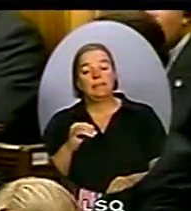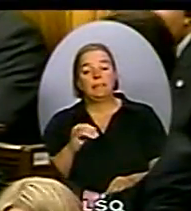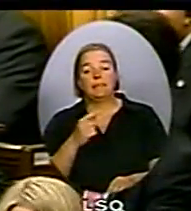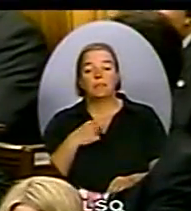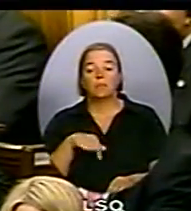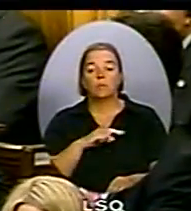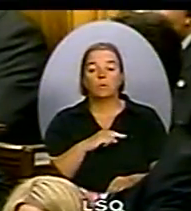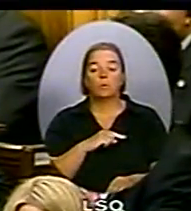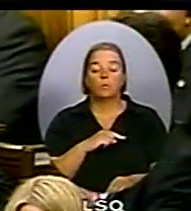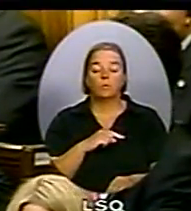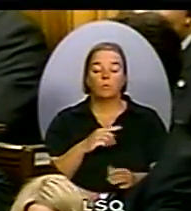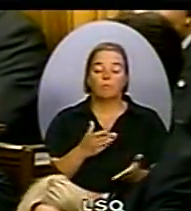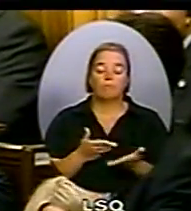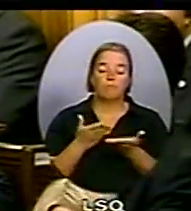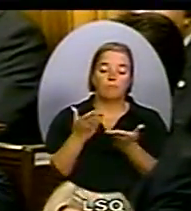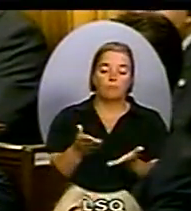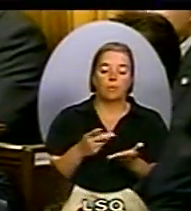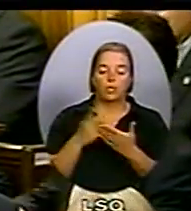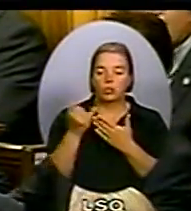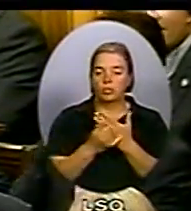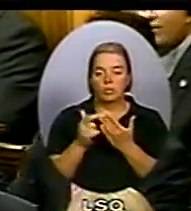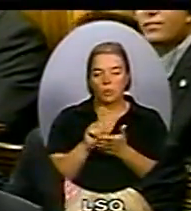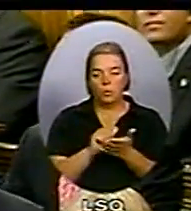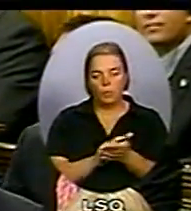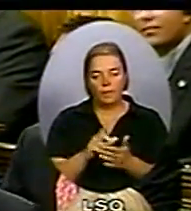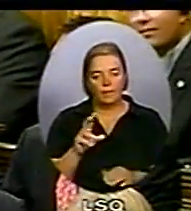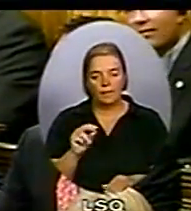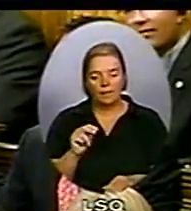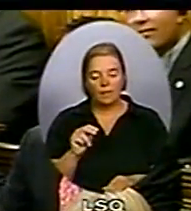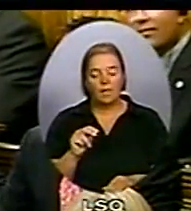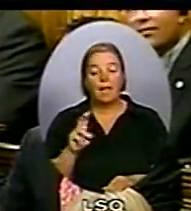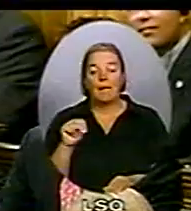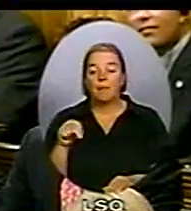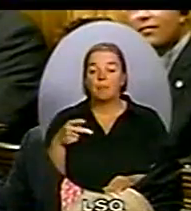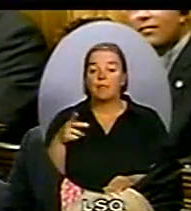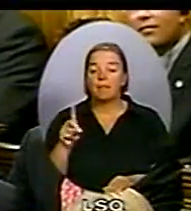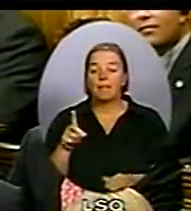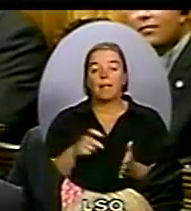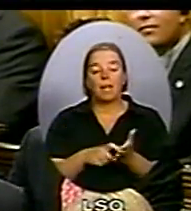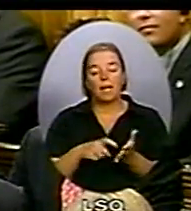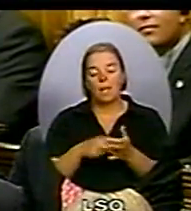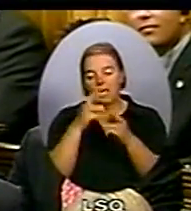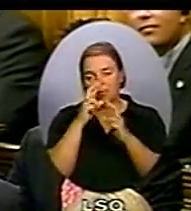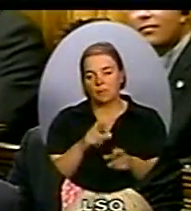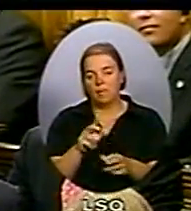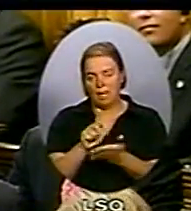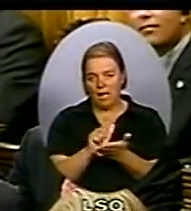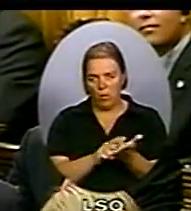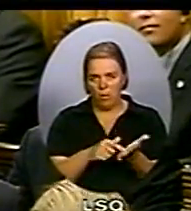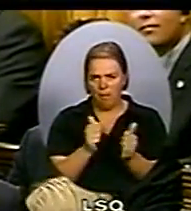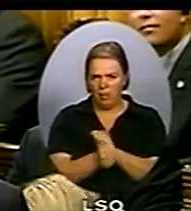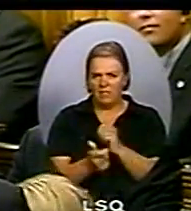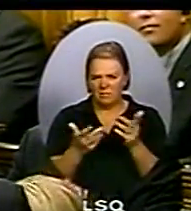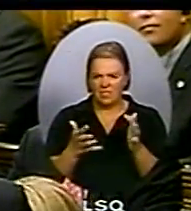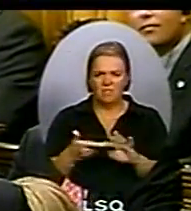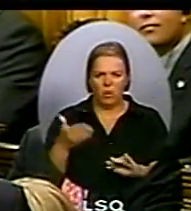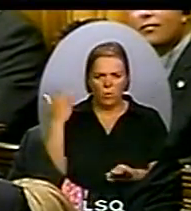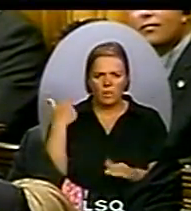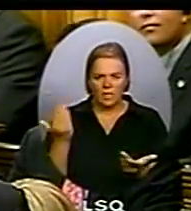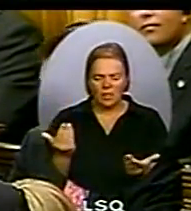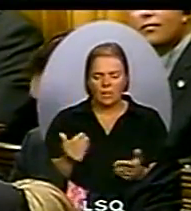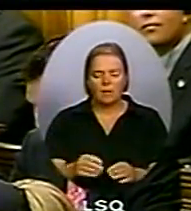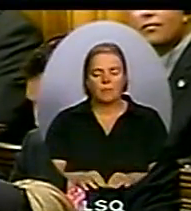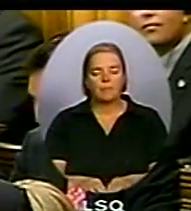the NDP will start following it. That party, when we brought in a bill to crack down